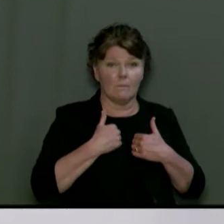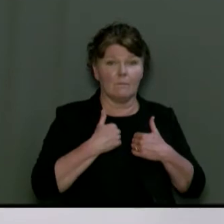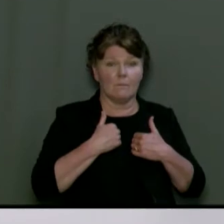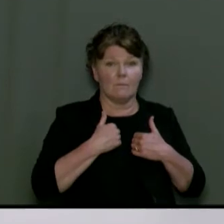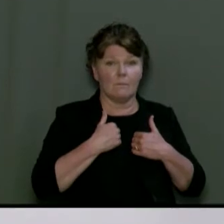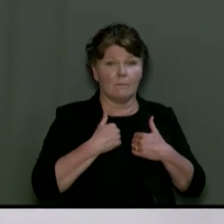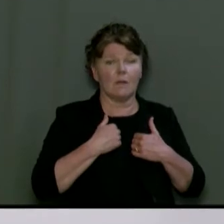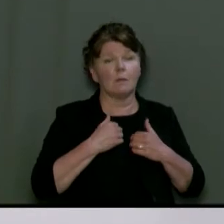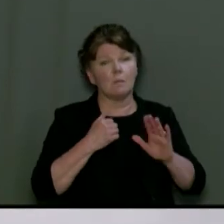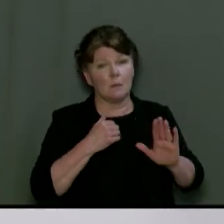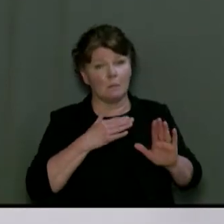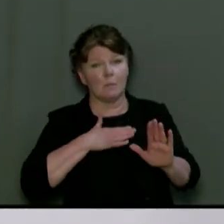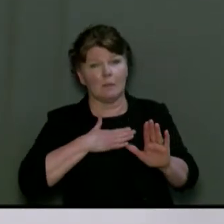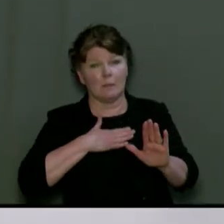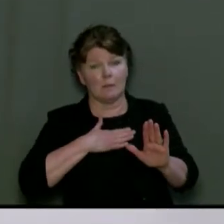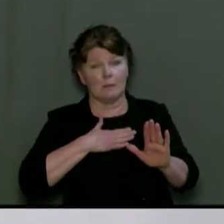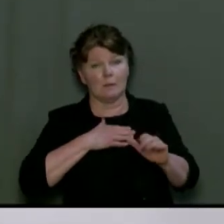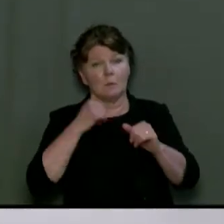But take heart,